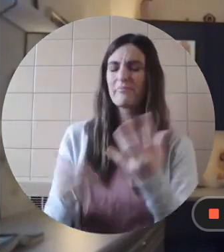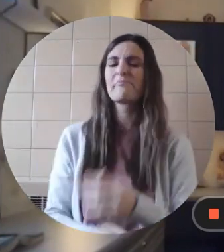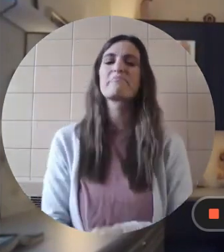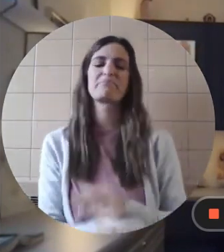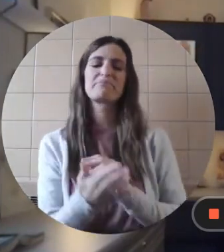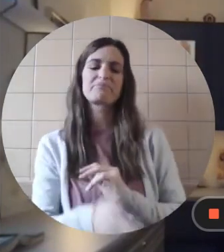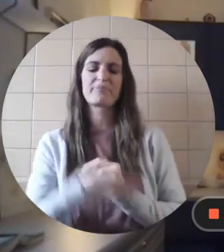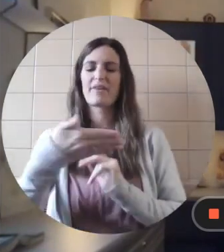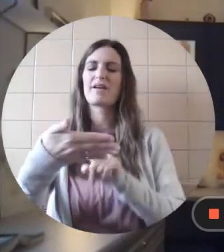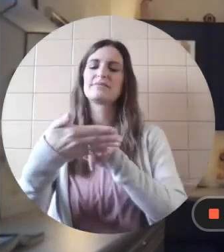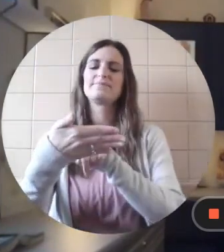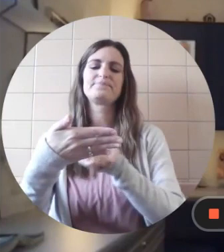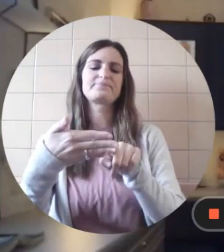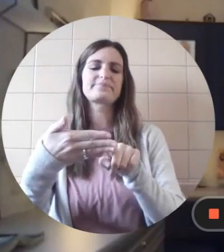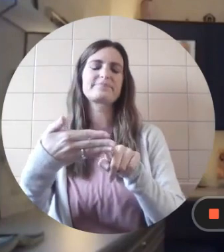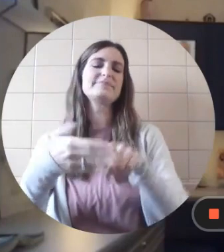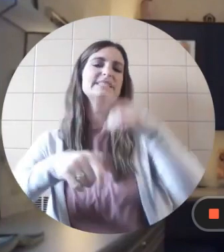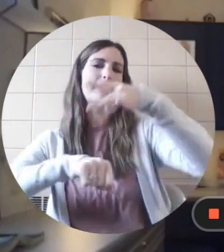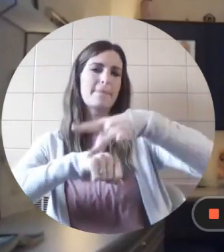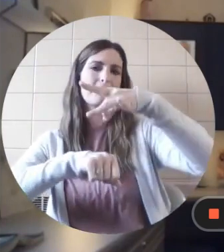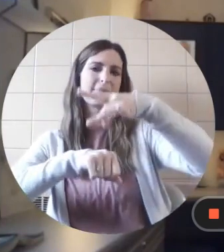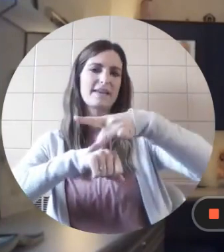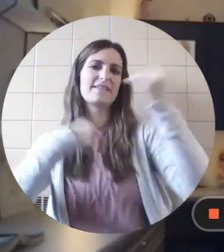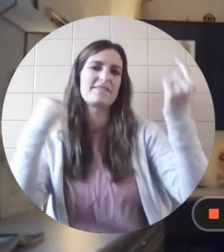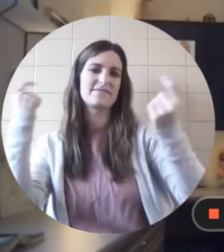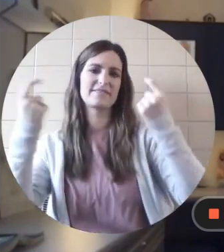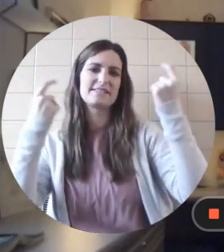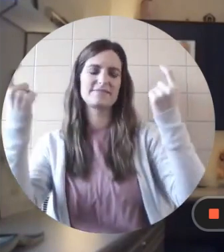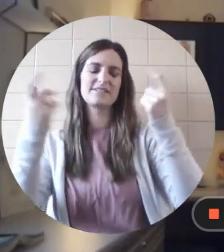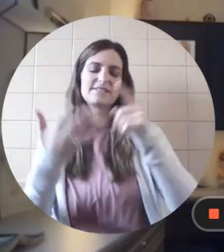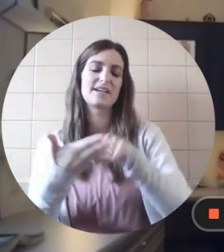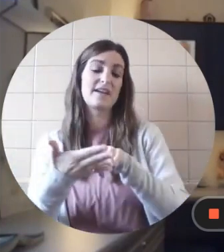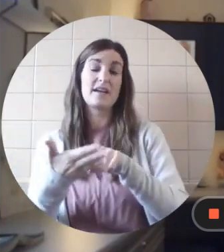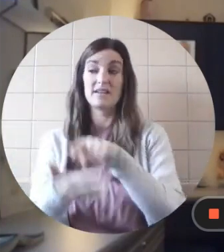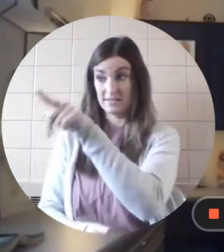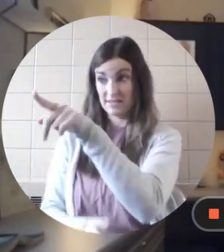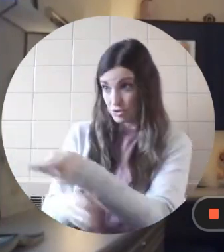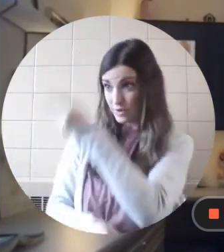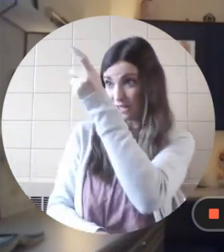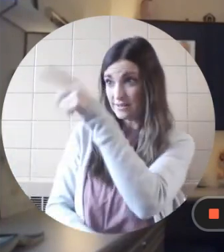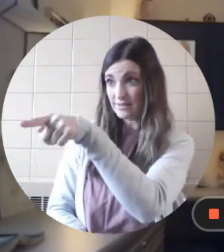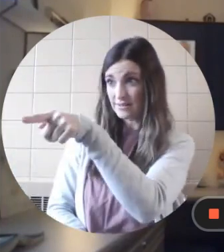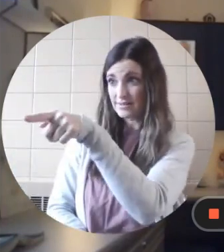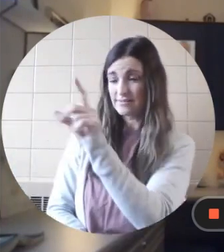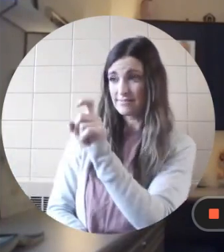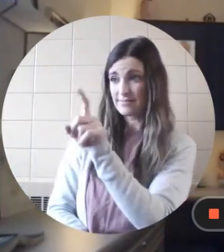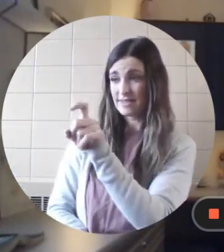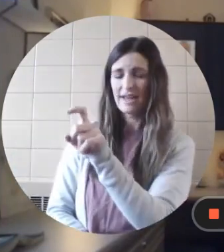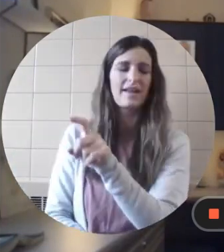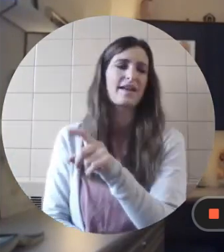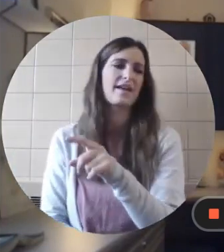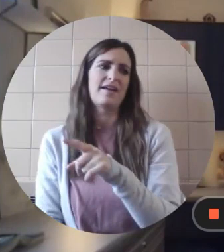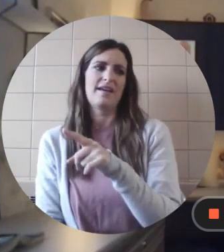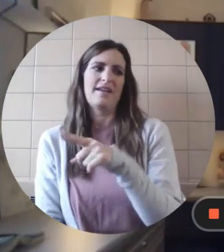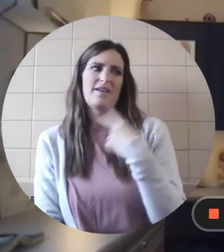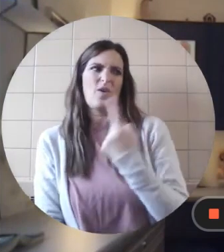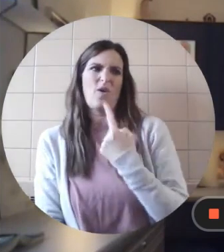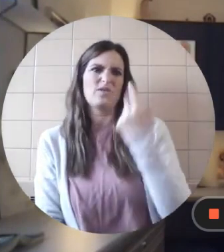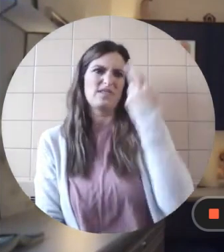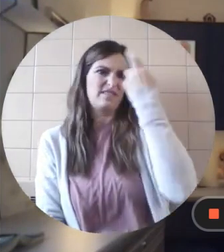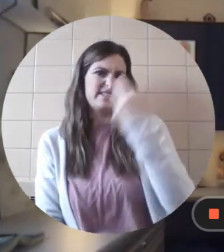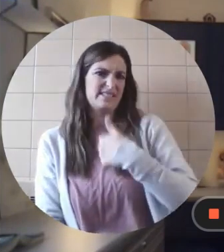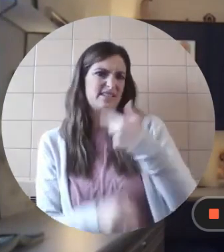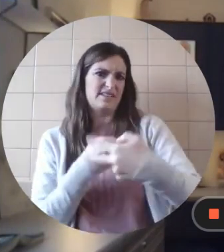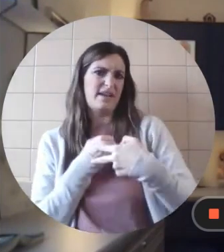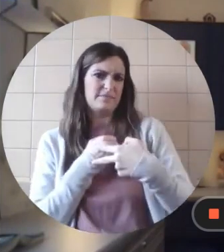back. Raffle, Pumpkin Festival, Maine. Did you win, I asked? It was the only reason I would have kept a raffle ticket,